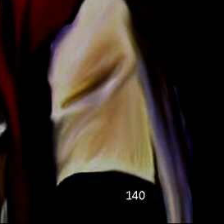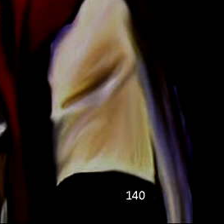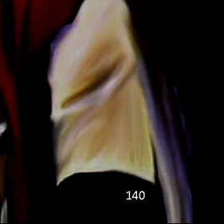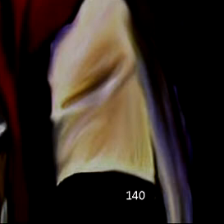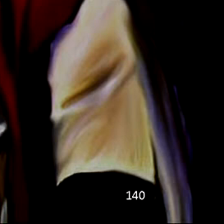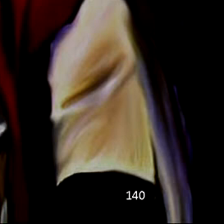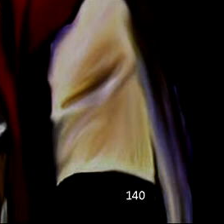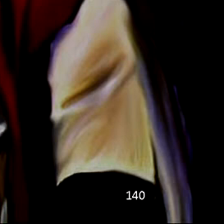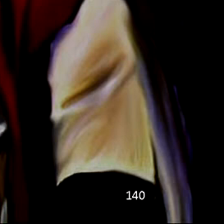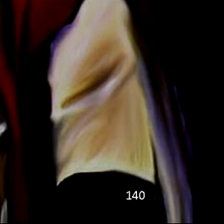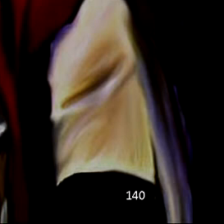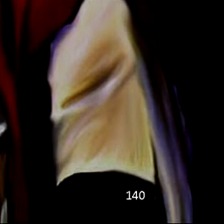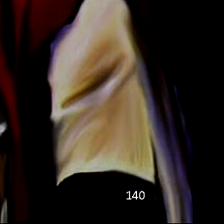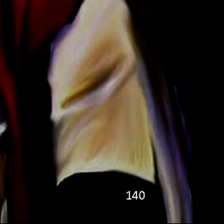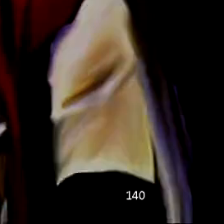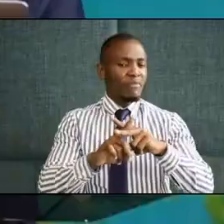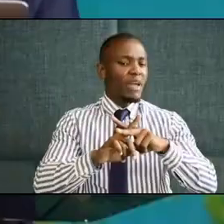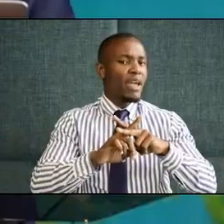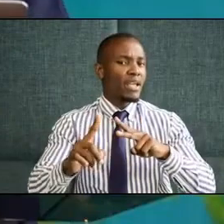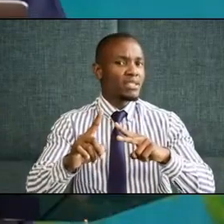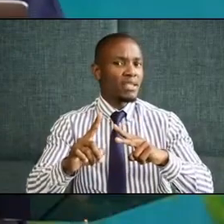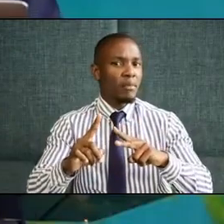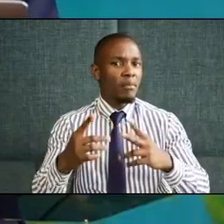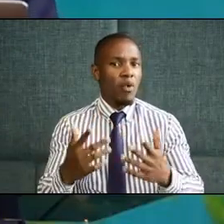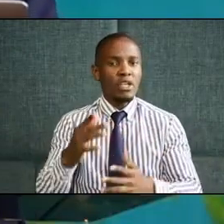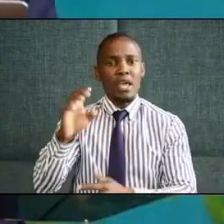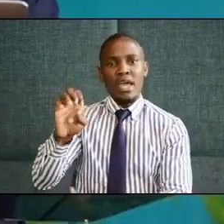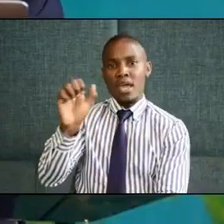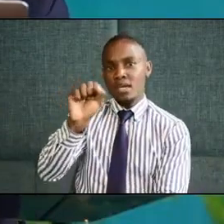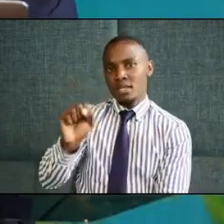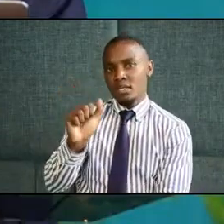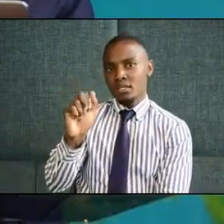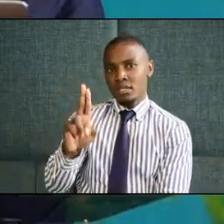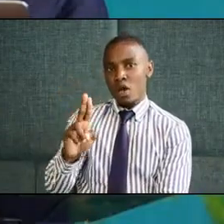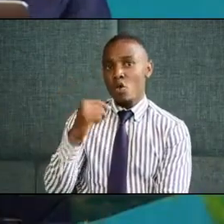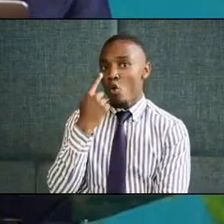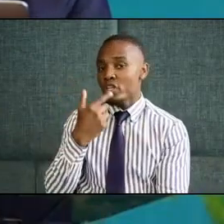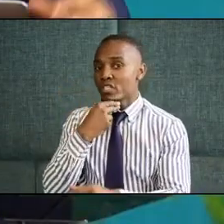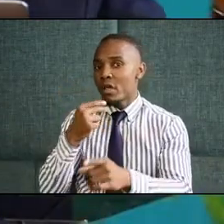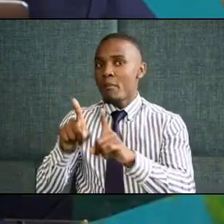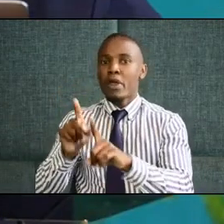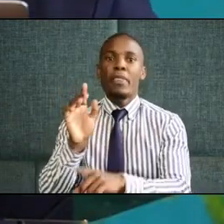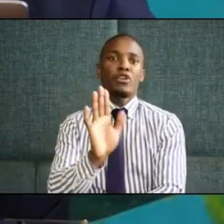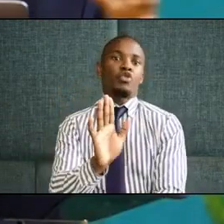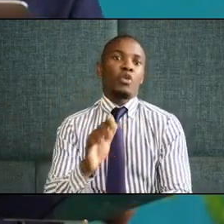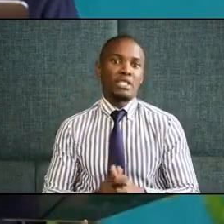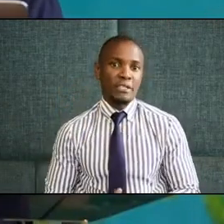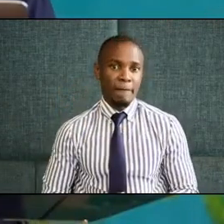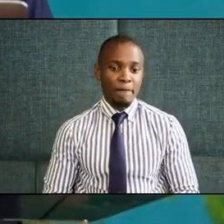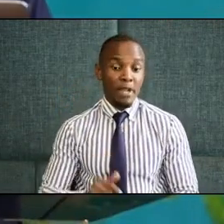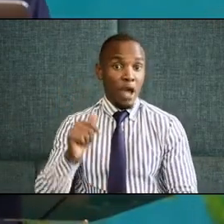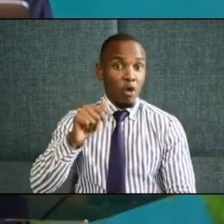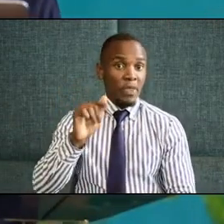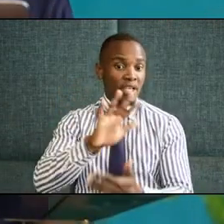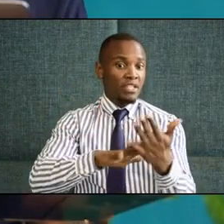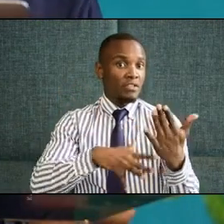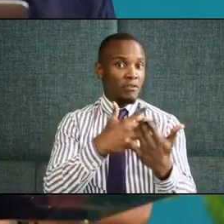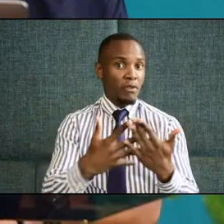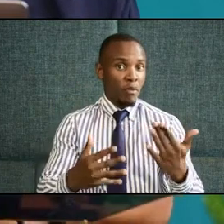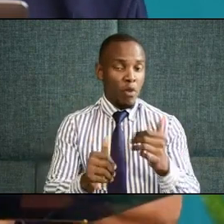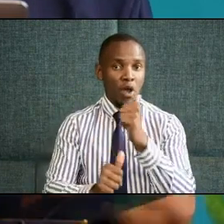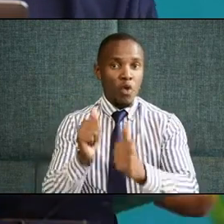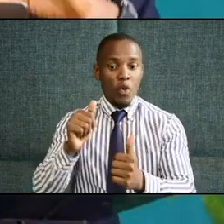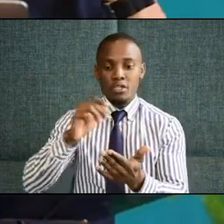you when you fled from the face of Esau, your brother.'" This is the framework on which